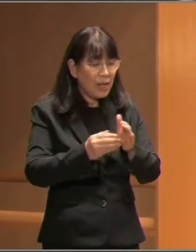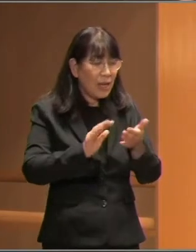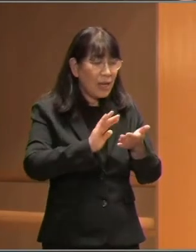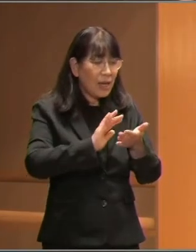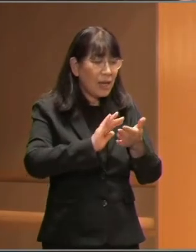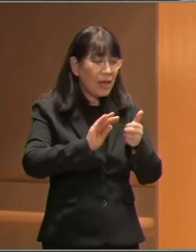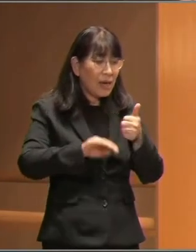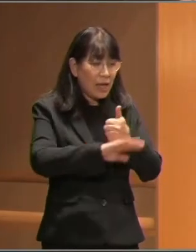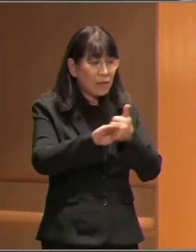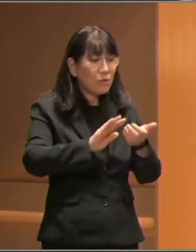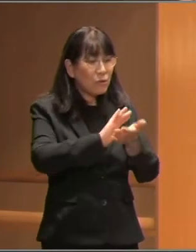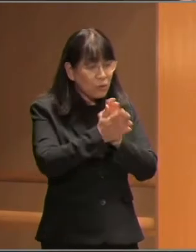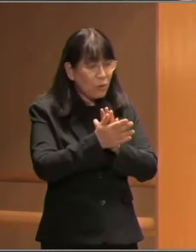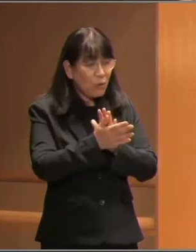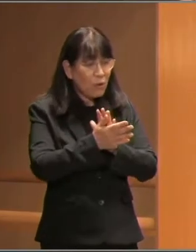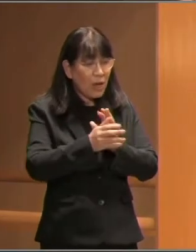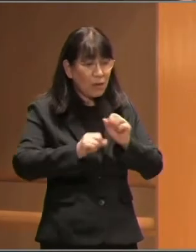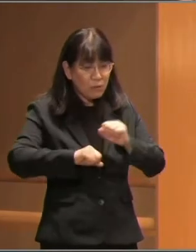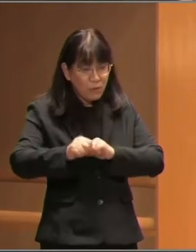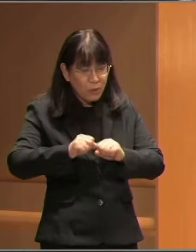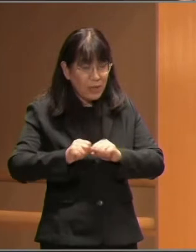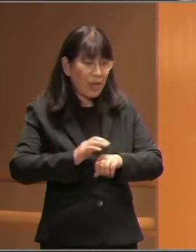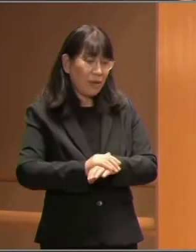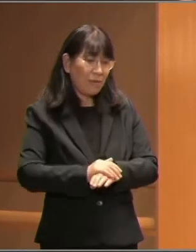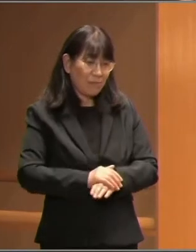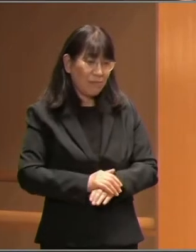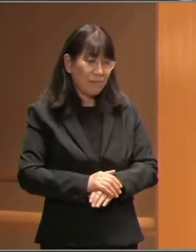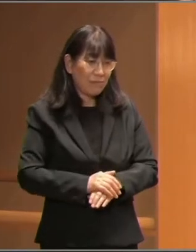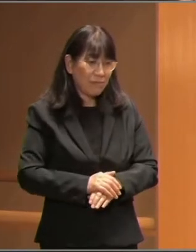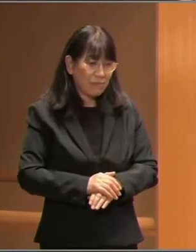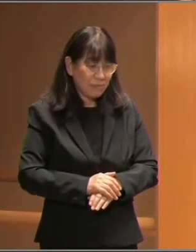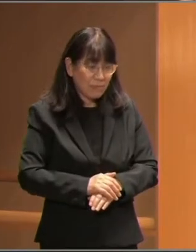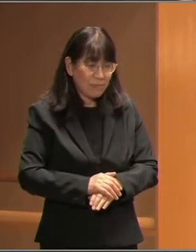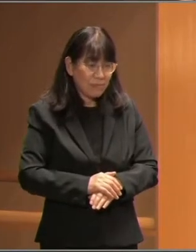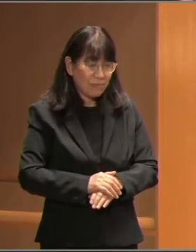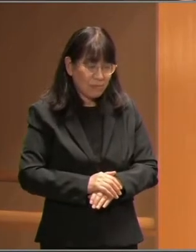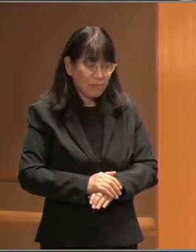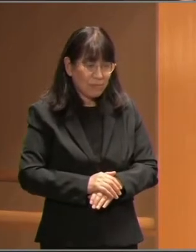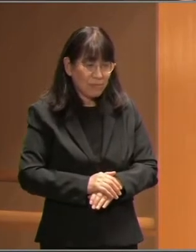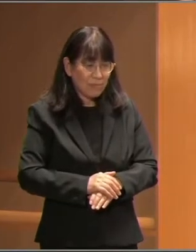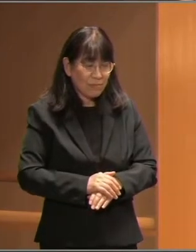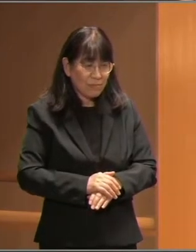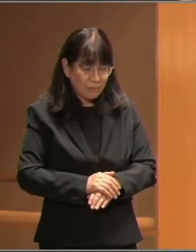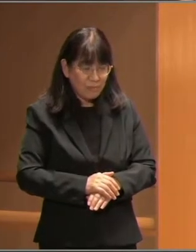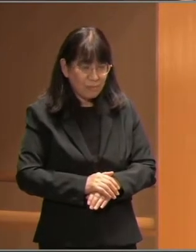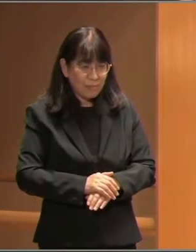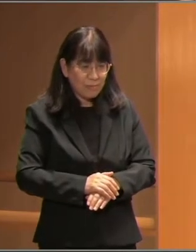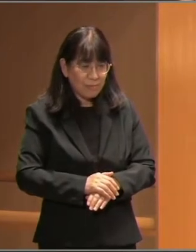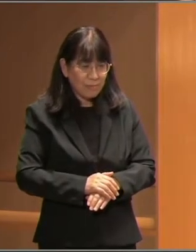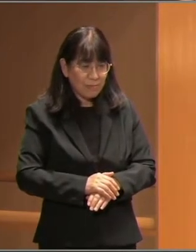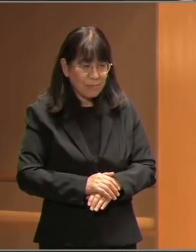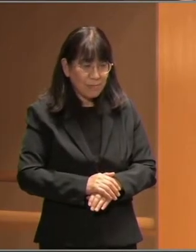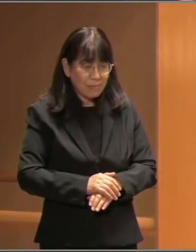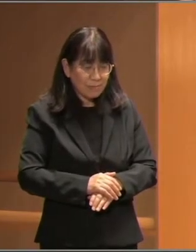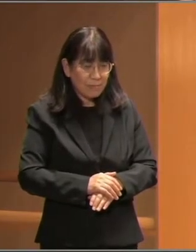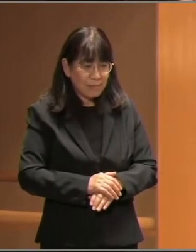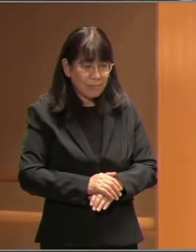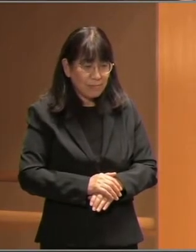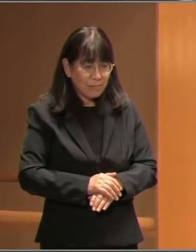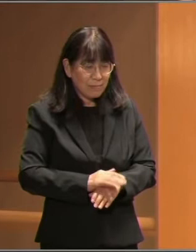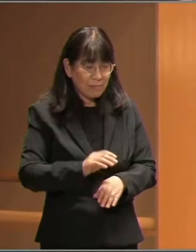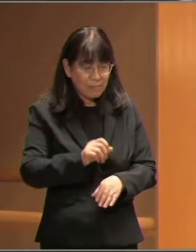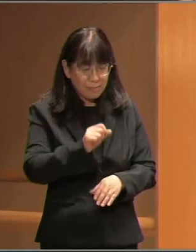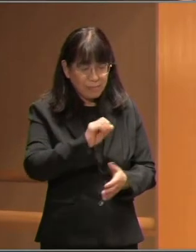this is the project of Ministry of Environment. And I believe that the